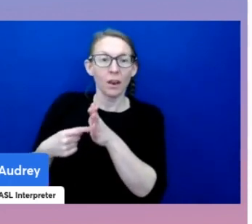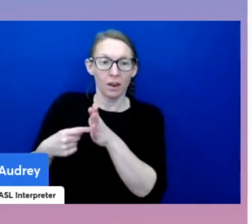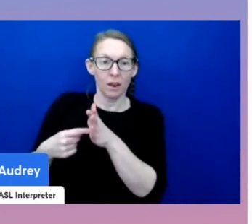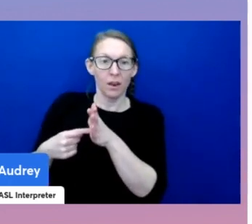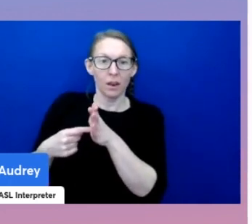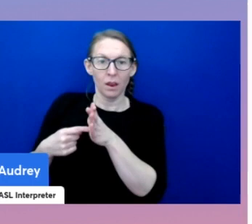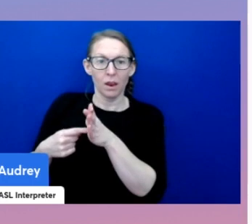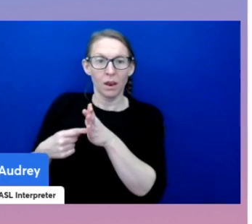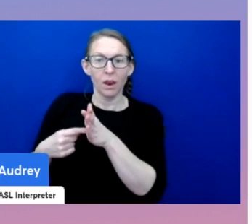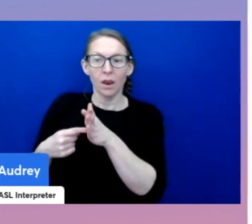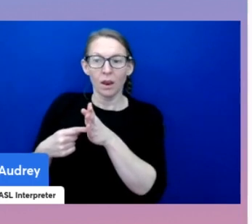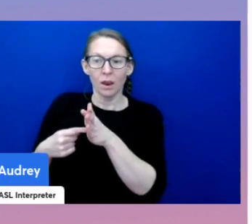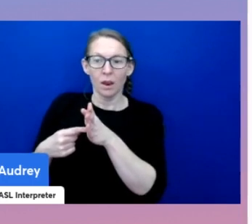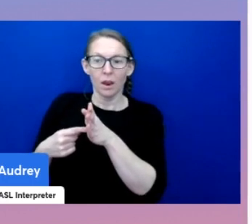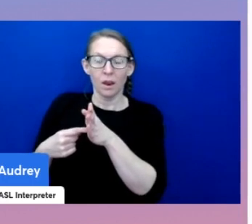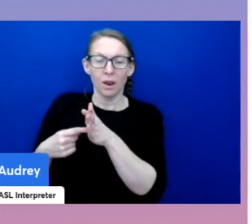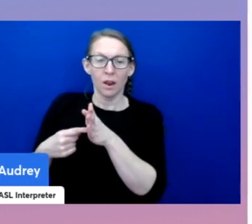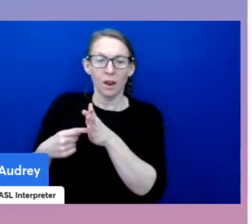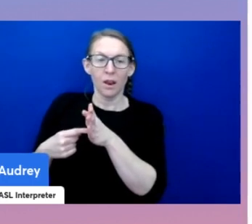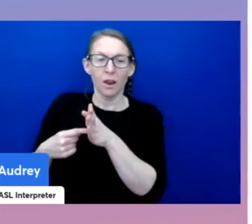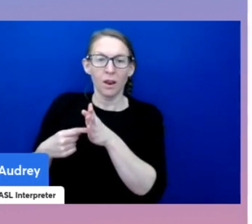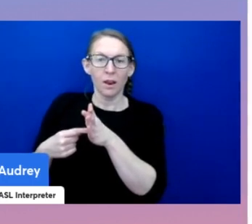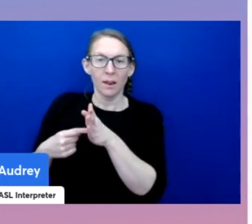and then